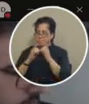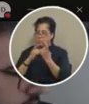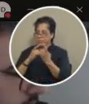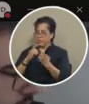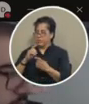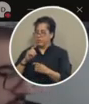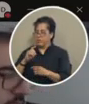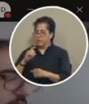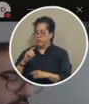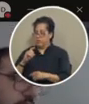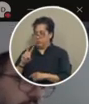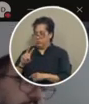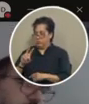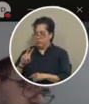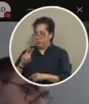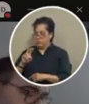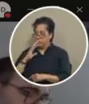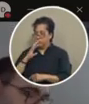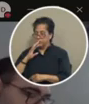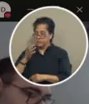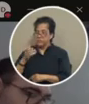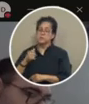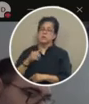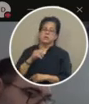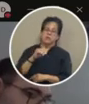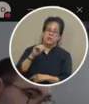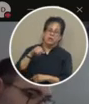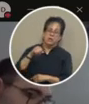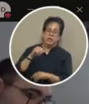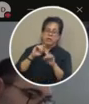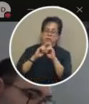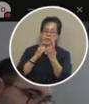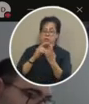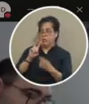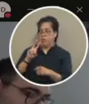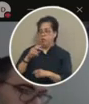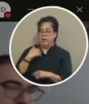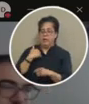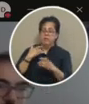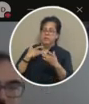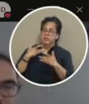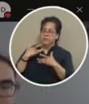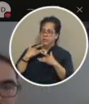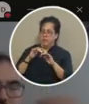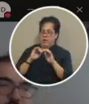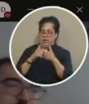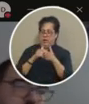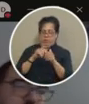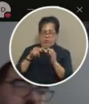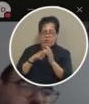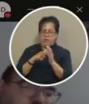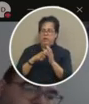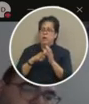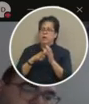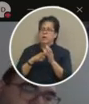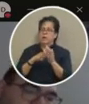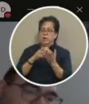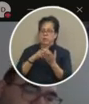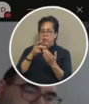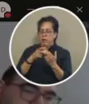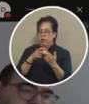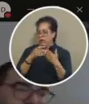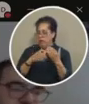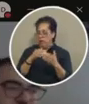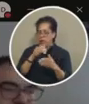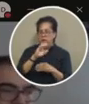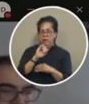you want to speak? Yeah, I do. Thank you. I have concerns about delaying this project any further. I don't know if